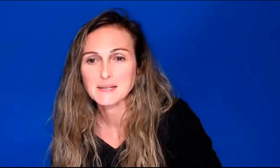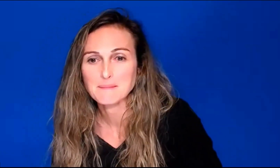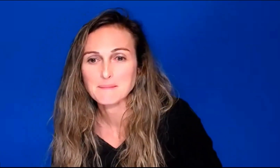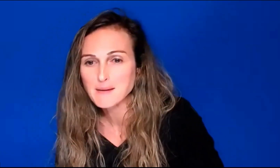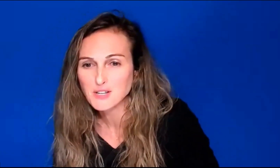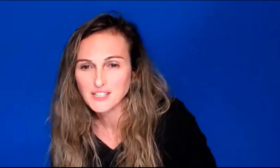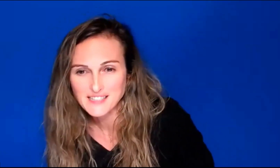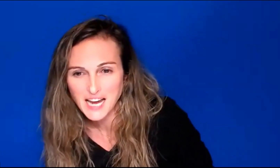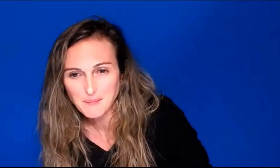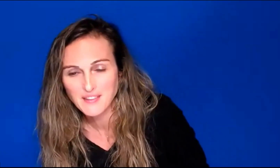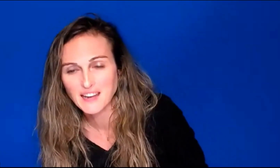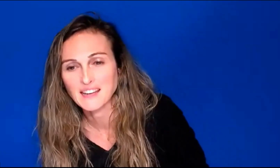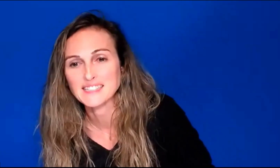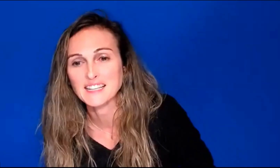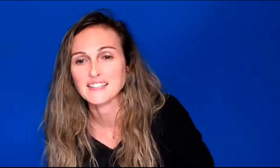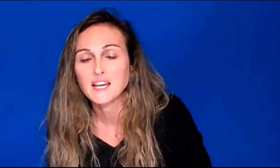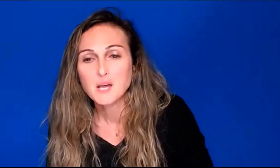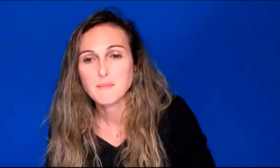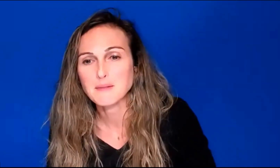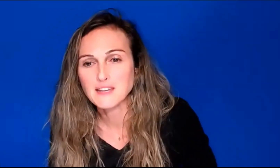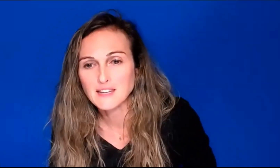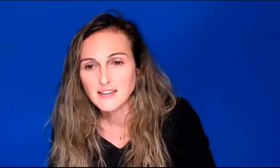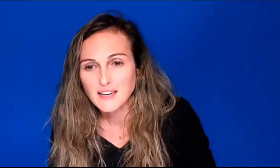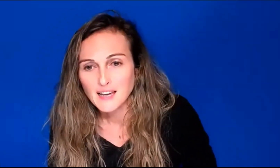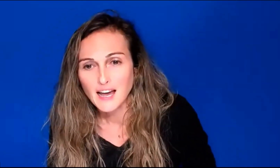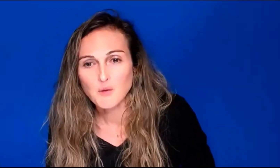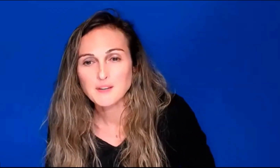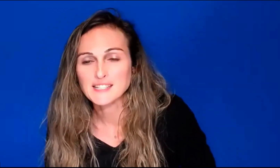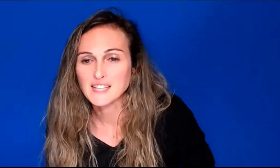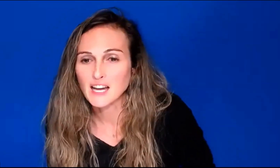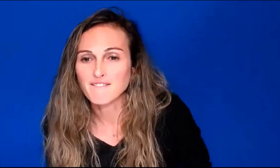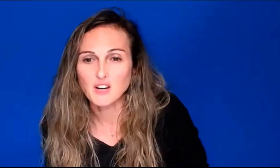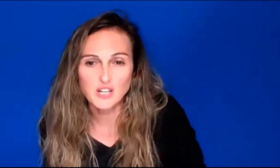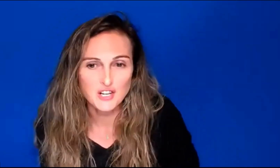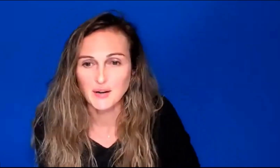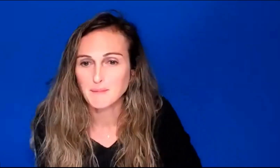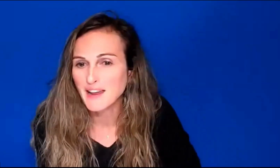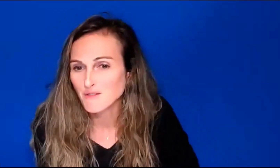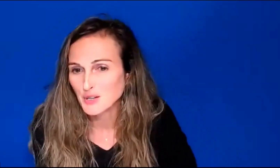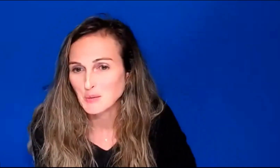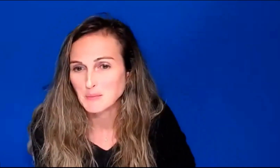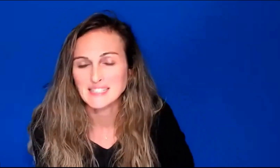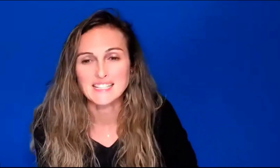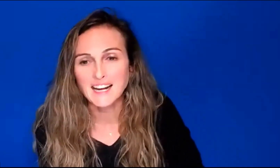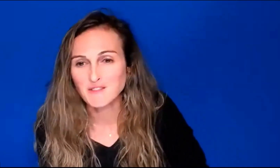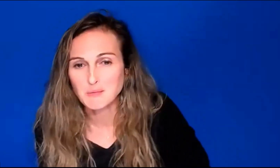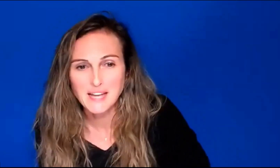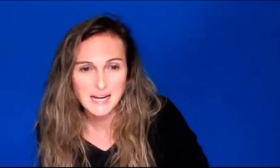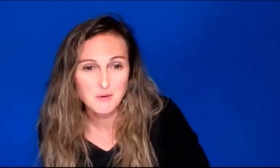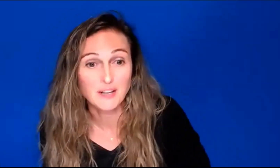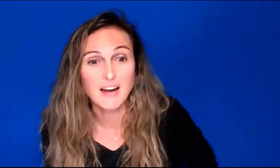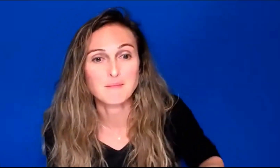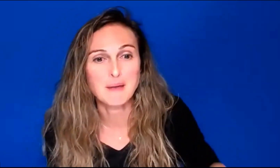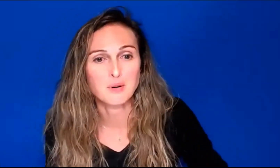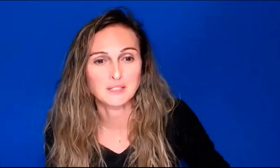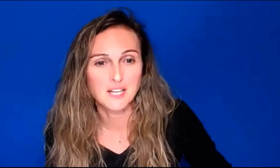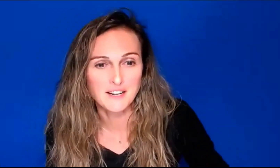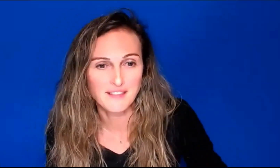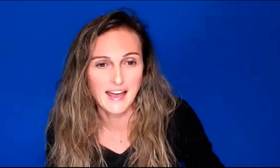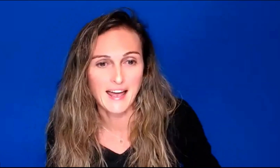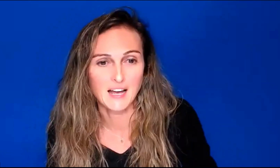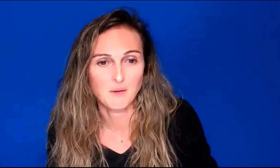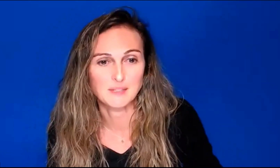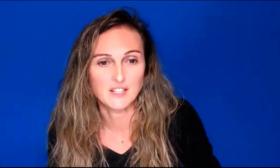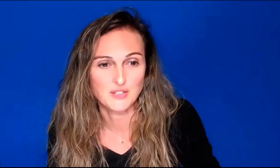and neighborhood type things. And maybe I would design furniture and bedrooms and a dining room table. I remember a